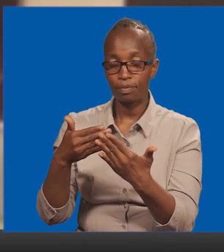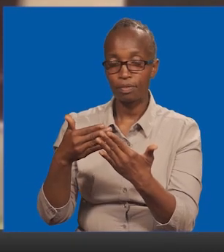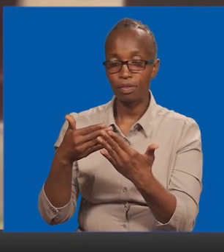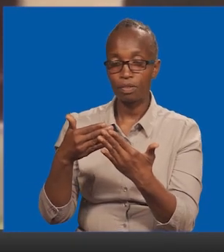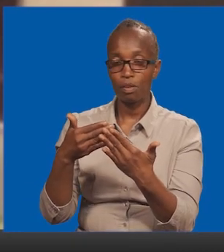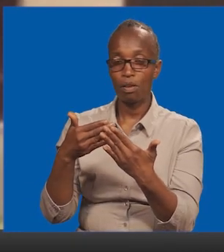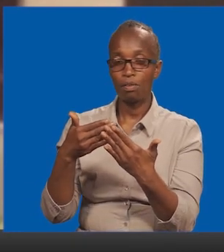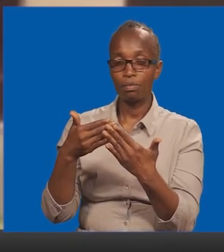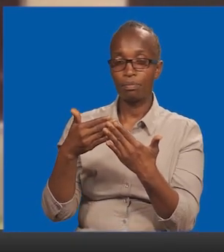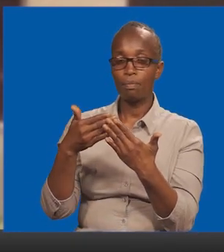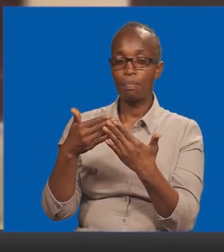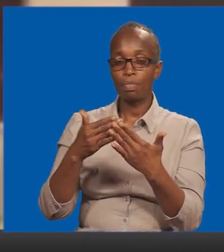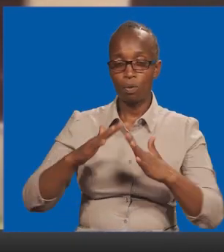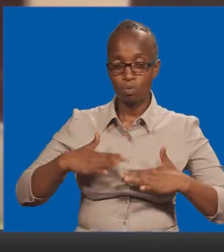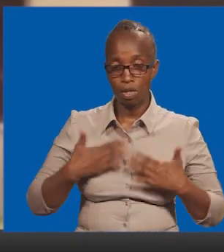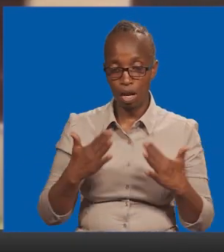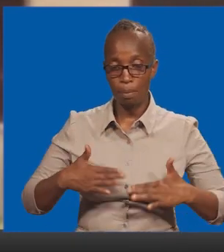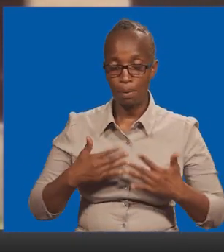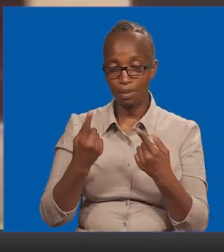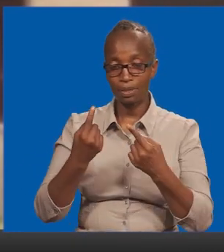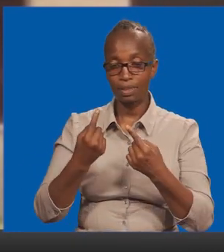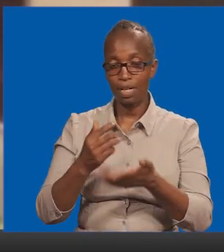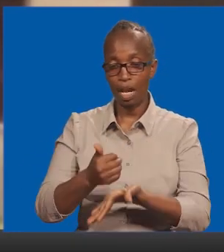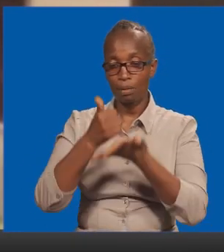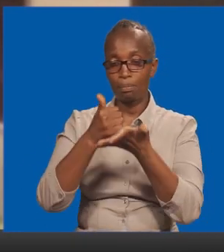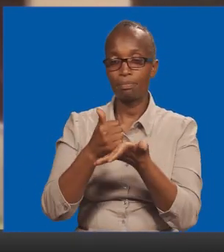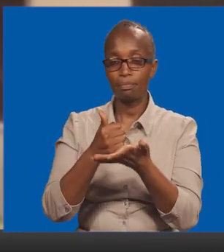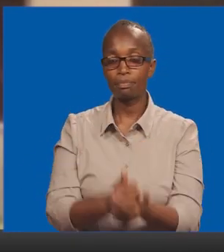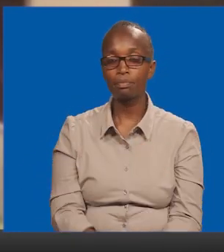start to see exploration work happening all over the country as we go about trying to develop this sector.